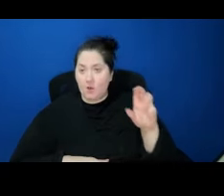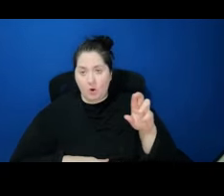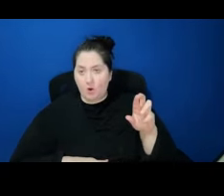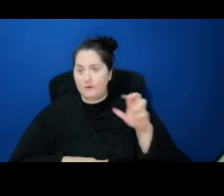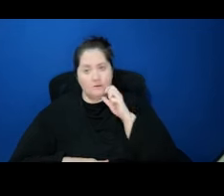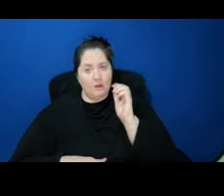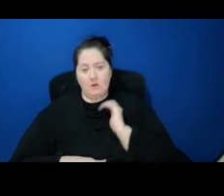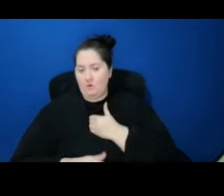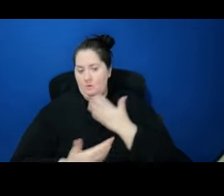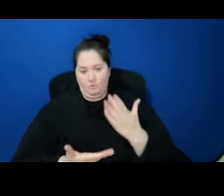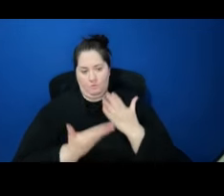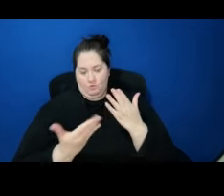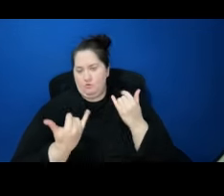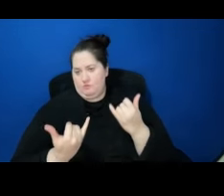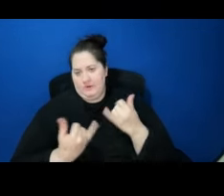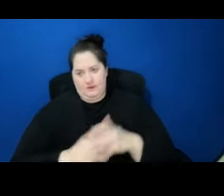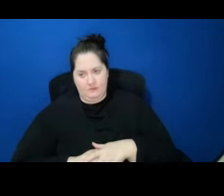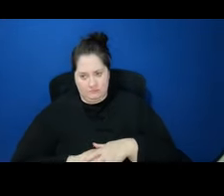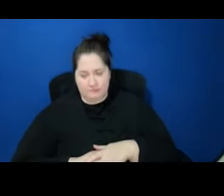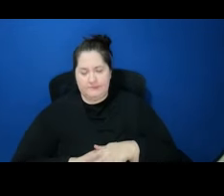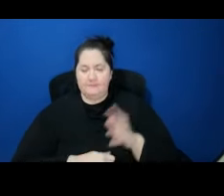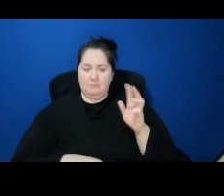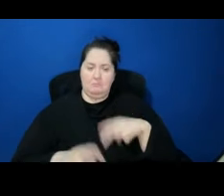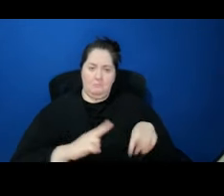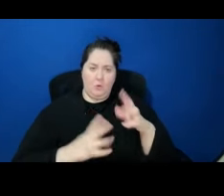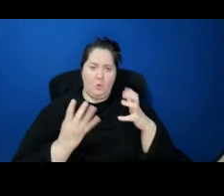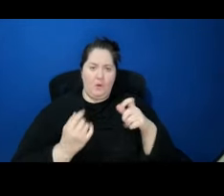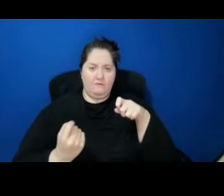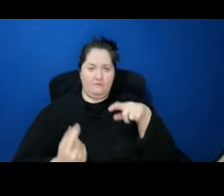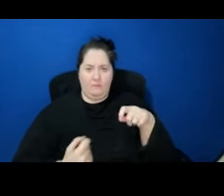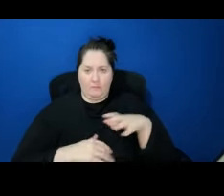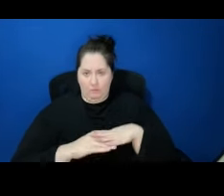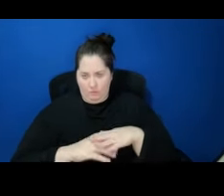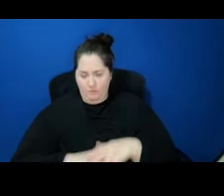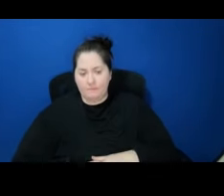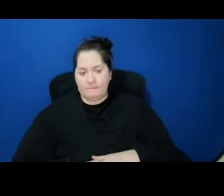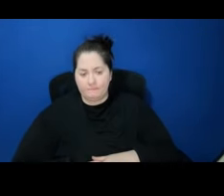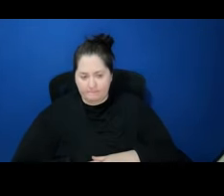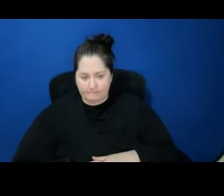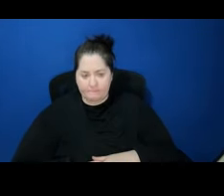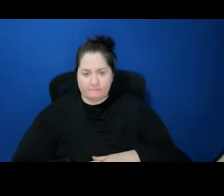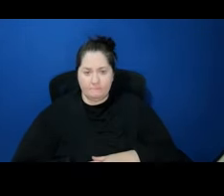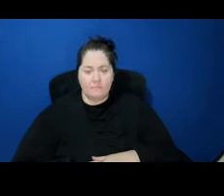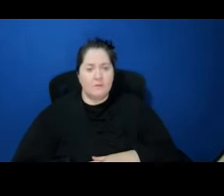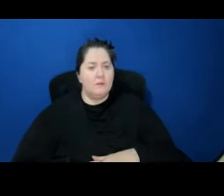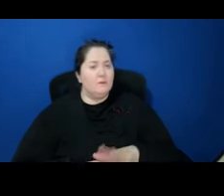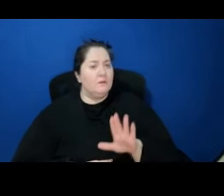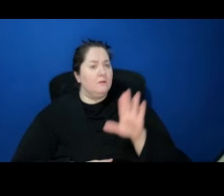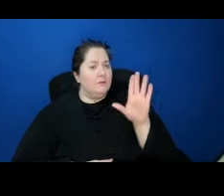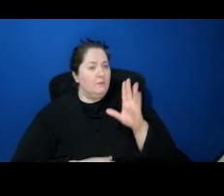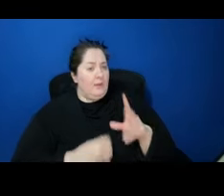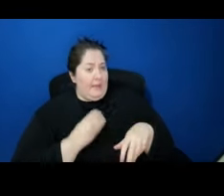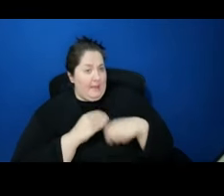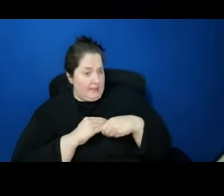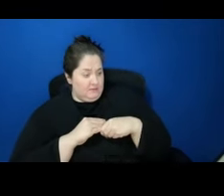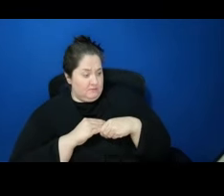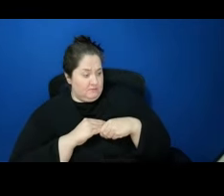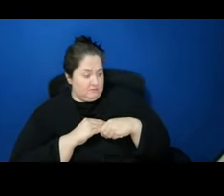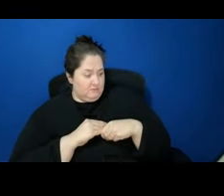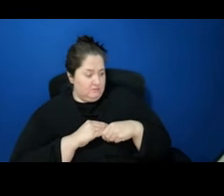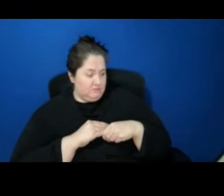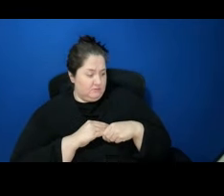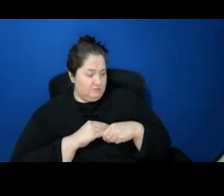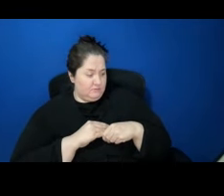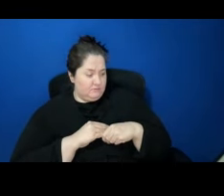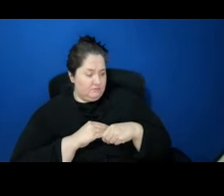our proposal this time, but again, something we're looking for feedback on. Brendan, if I could add to that as well